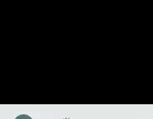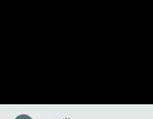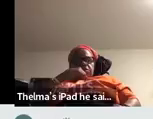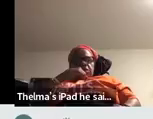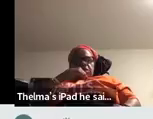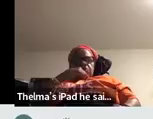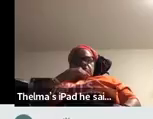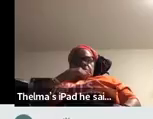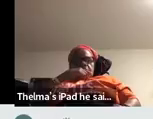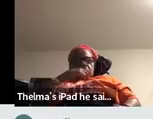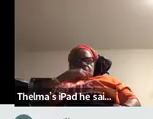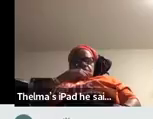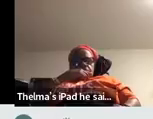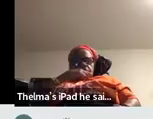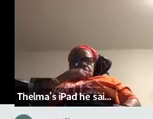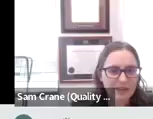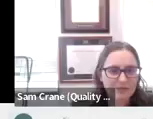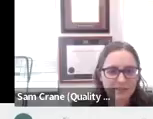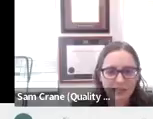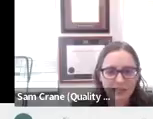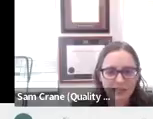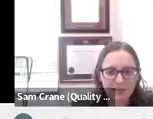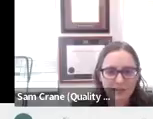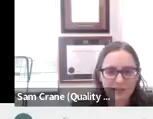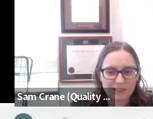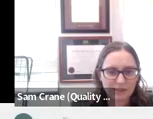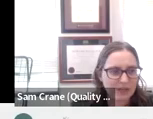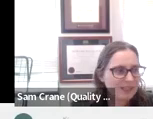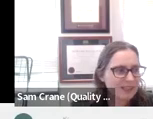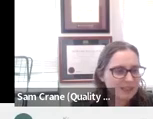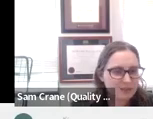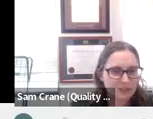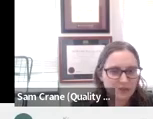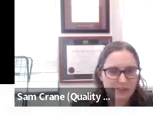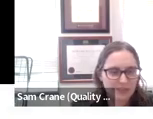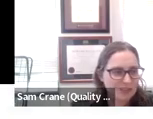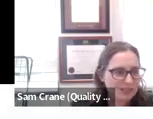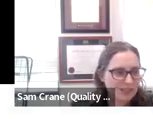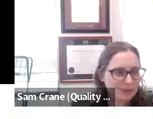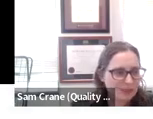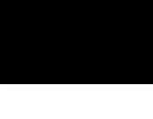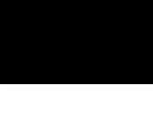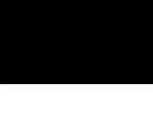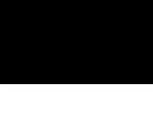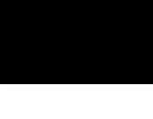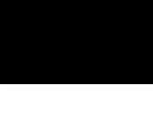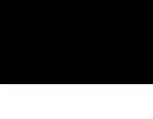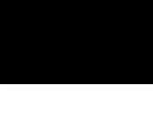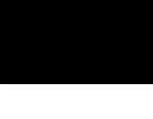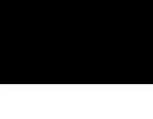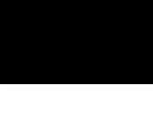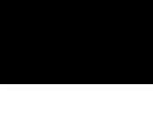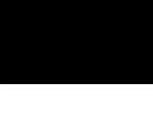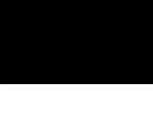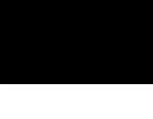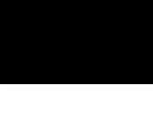I see her screen though. My screen, it created a different screen. So now does that work? There you go. Yes, there